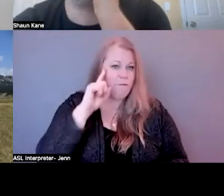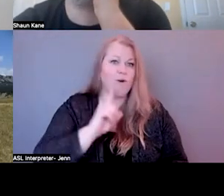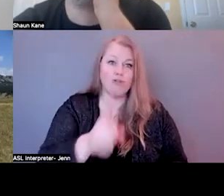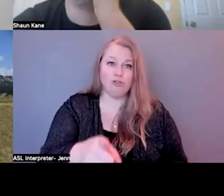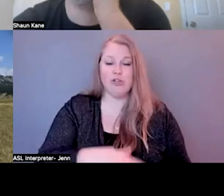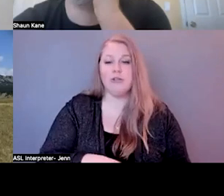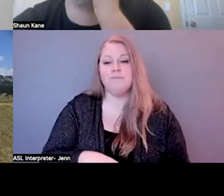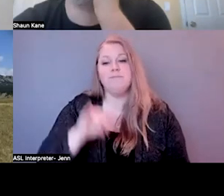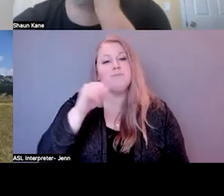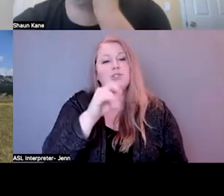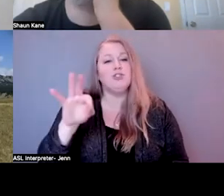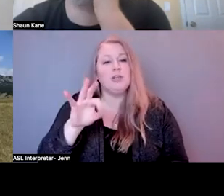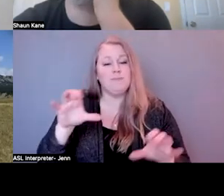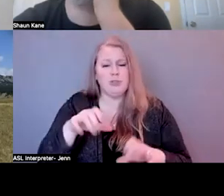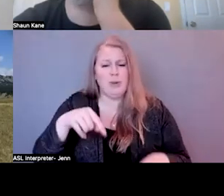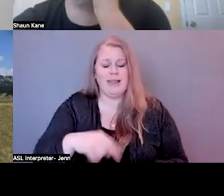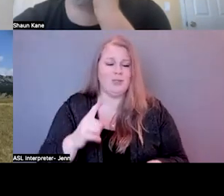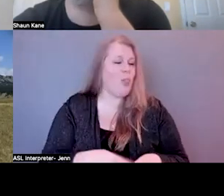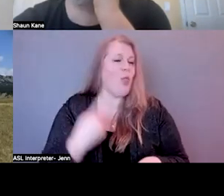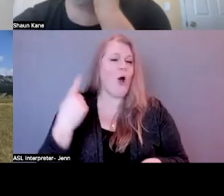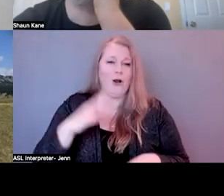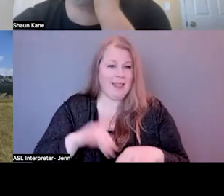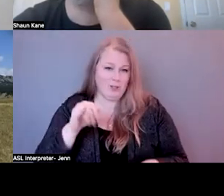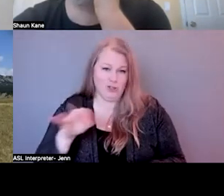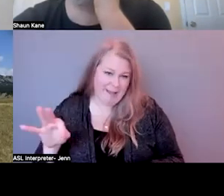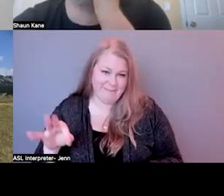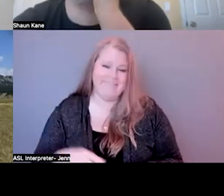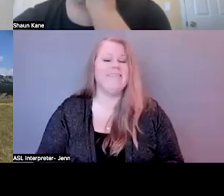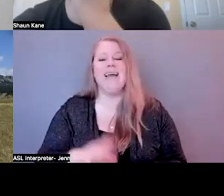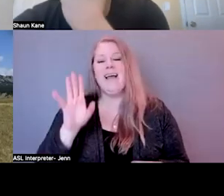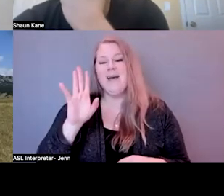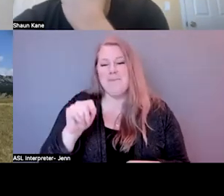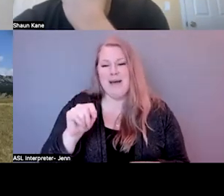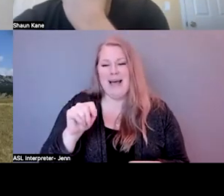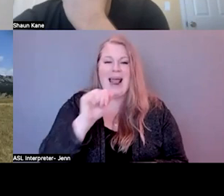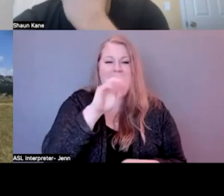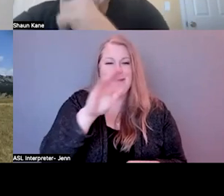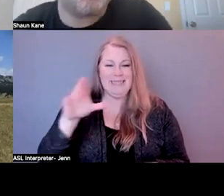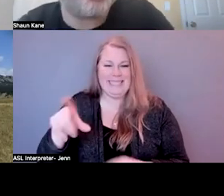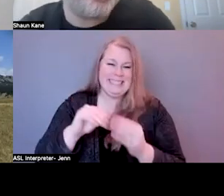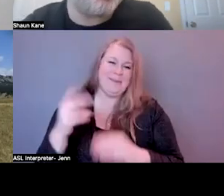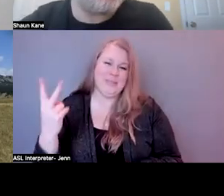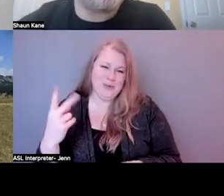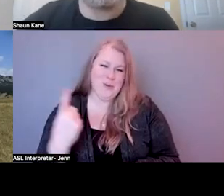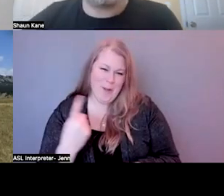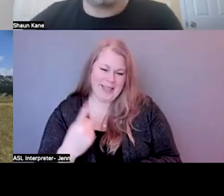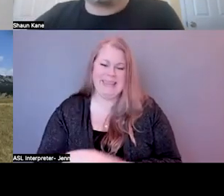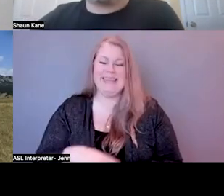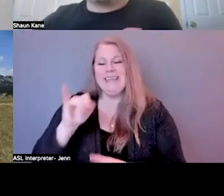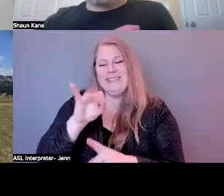Jeff has been doing this much longer than Jeff, but he alphabetically is number 2 only.